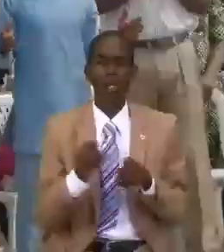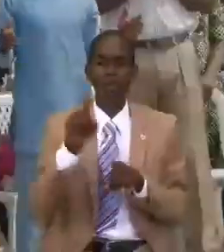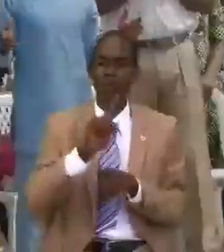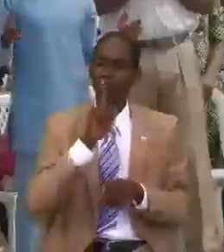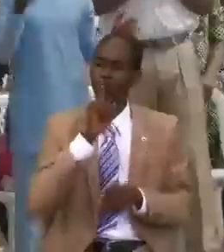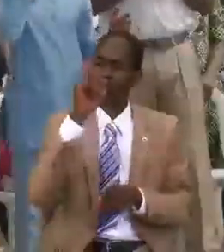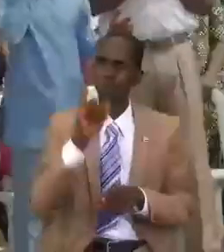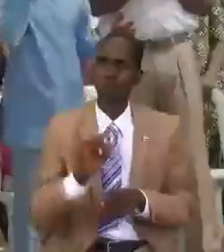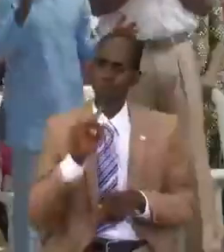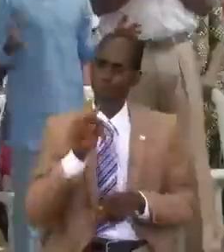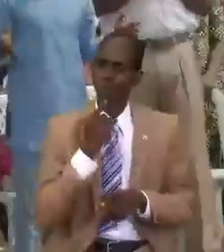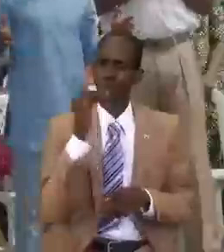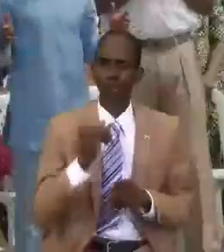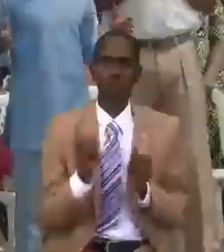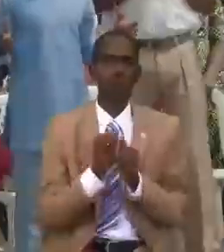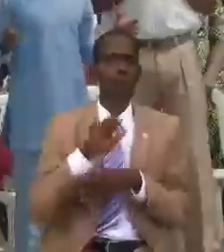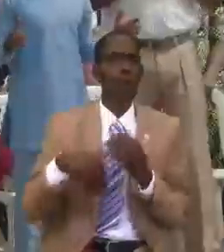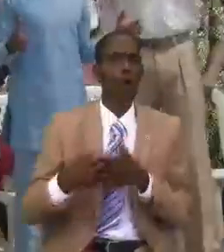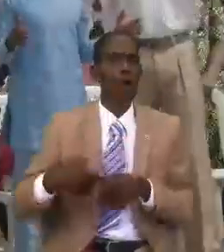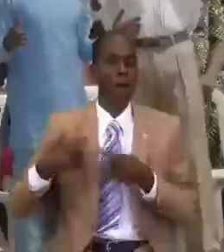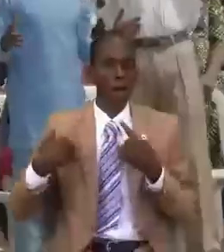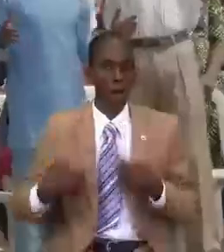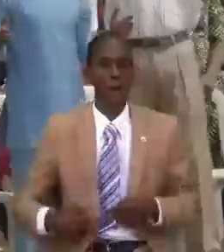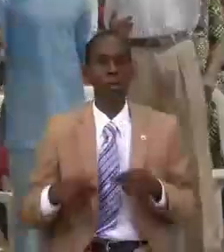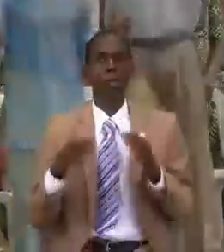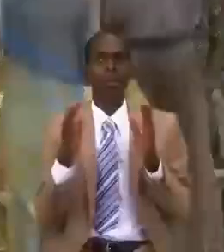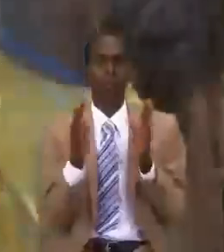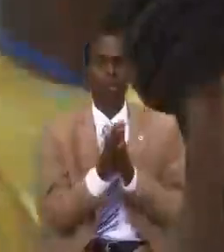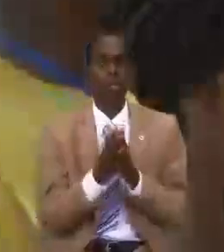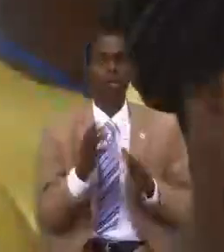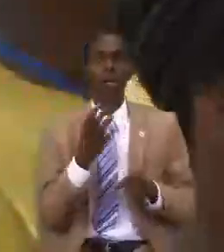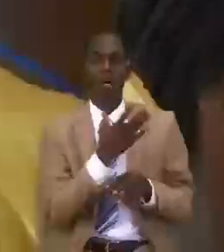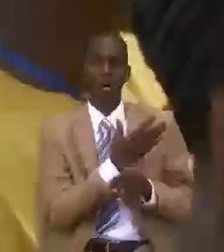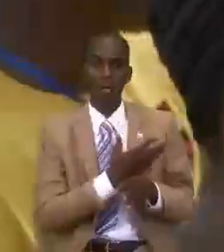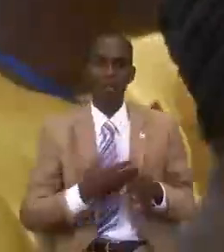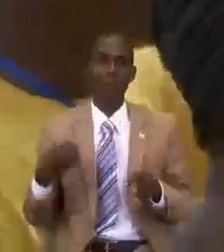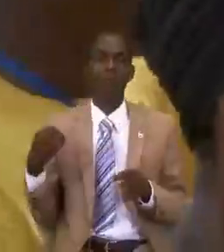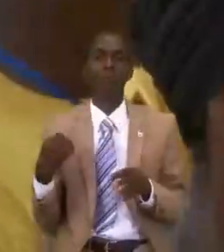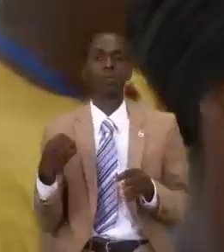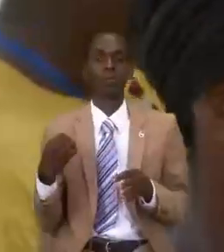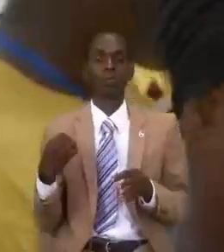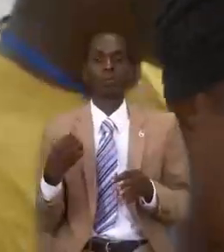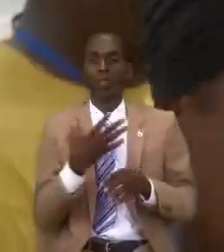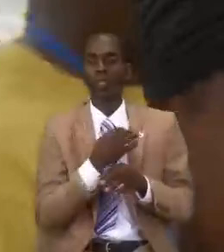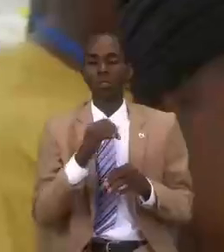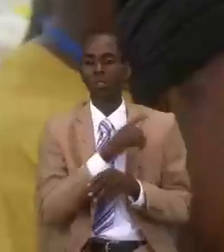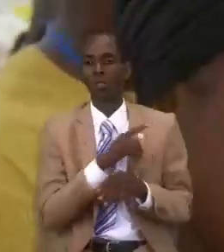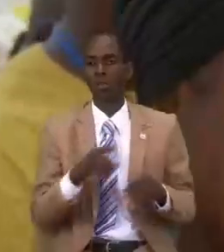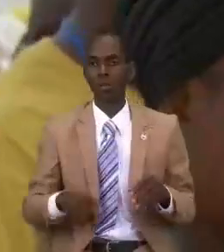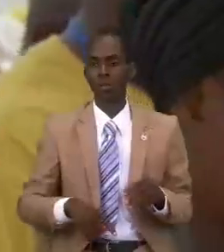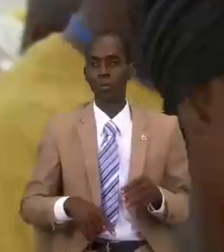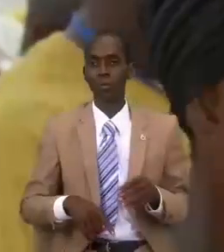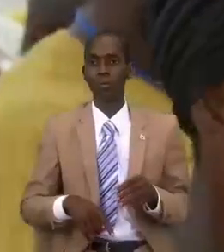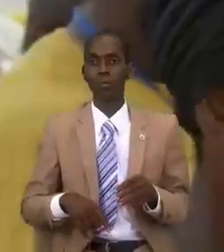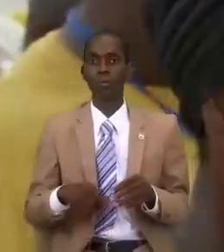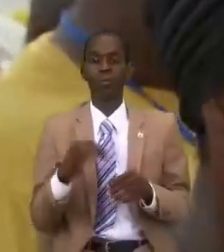name of the Lord. And the Lord will do it. The Lord will do it. He knows you're serious minded. He knows that you are dedicated to